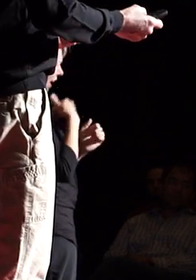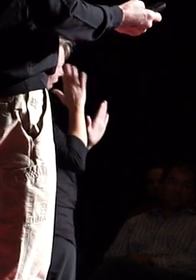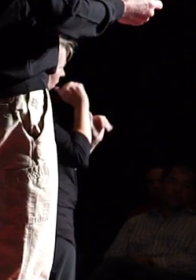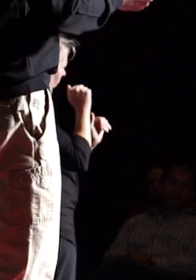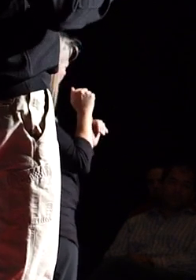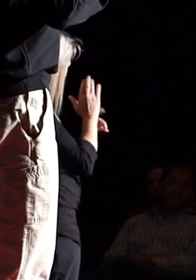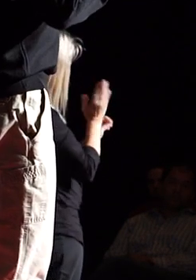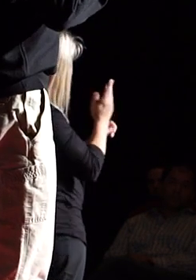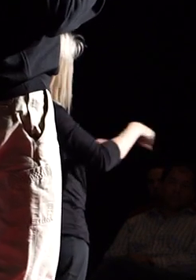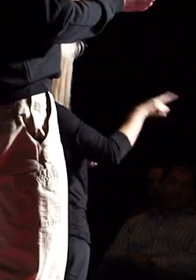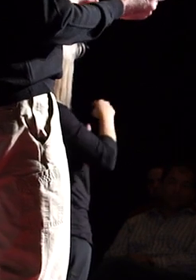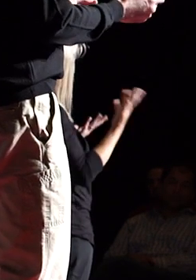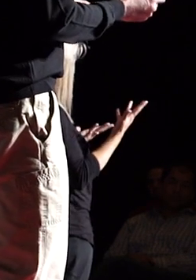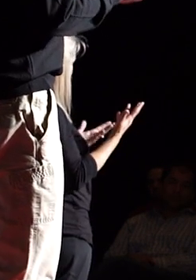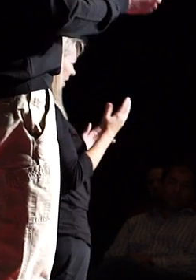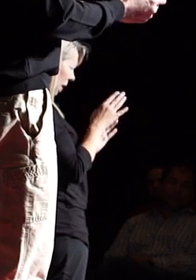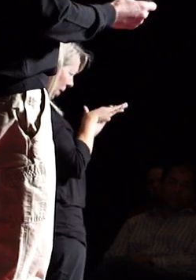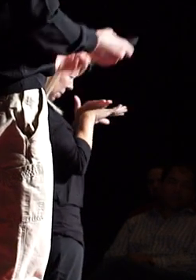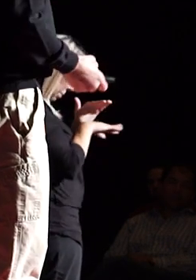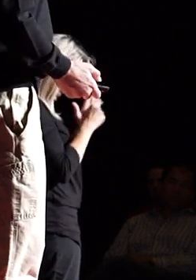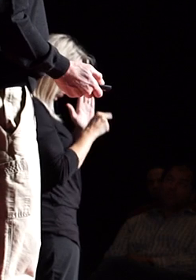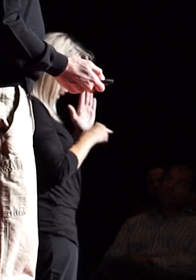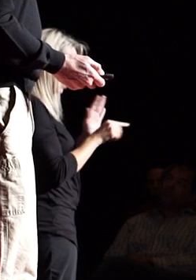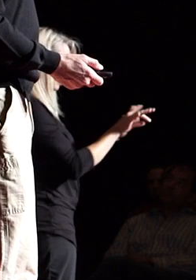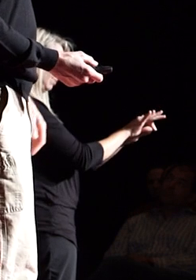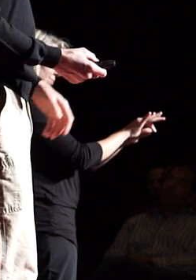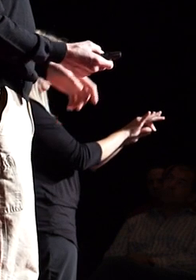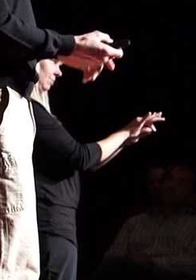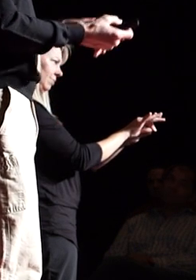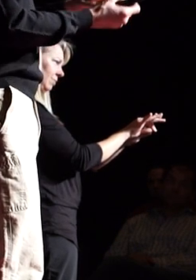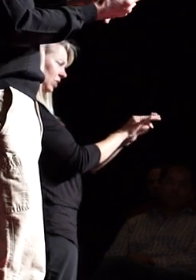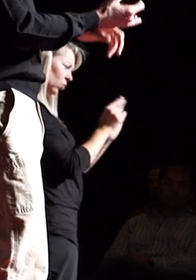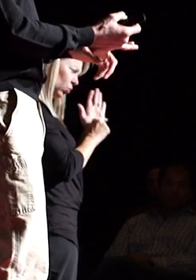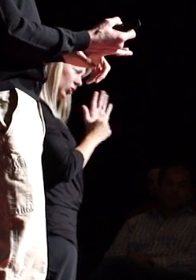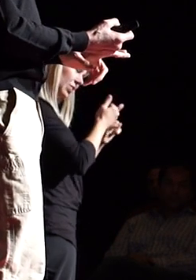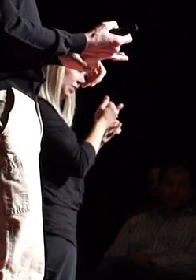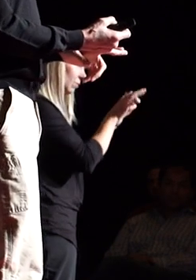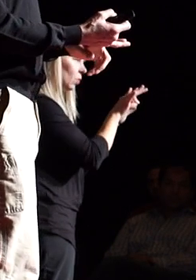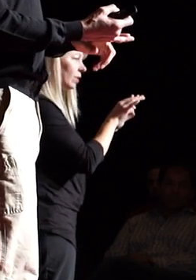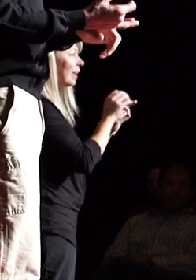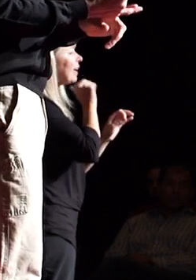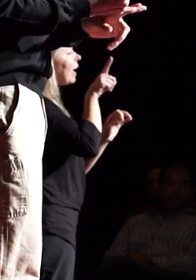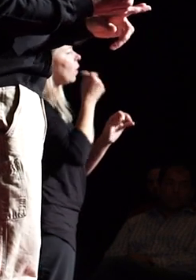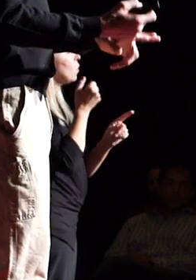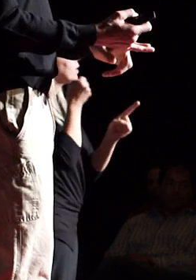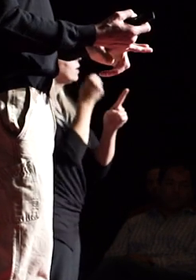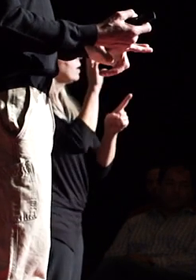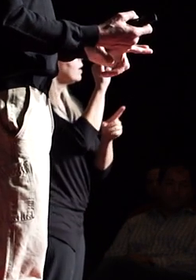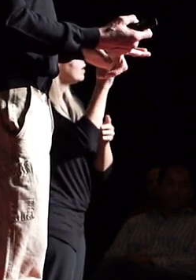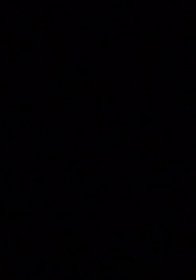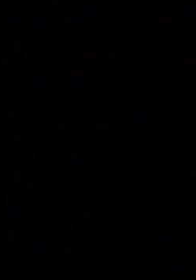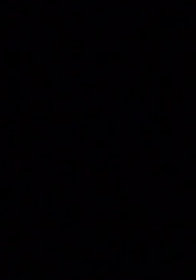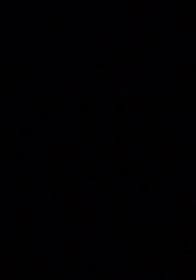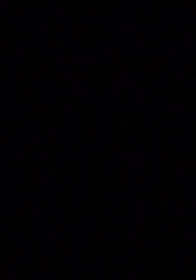basic research is fundamentally important, and it's not just important for ecology and solving